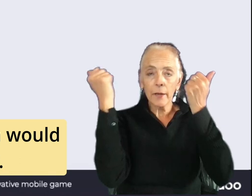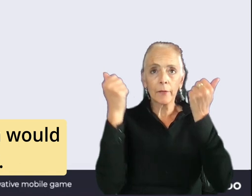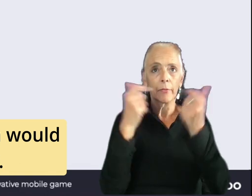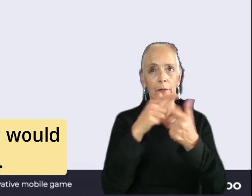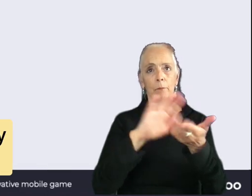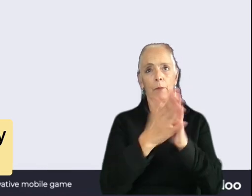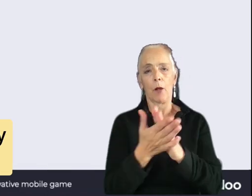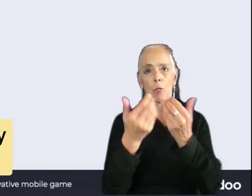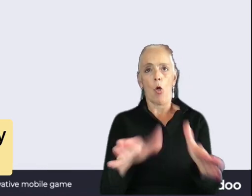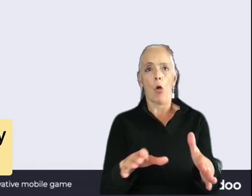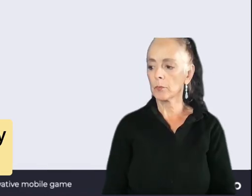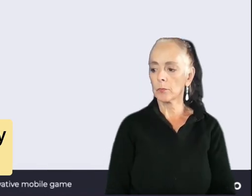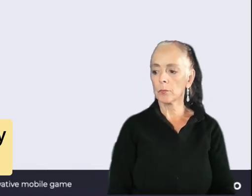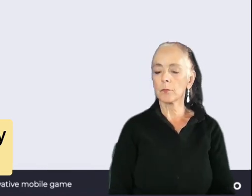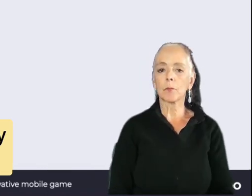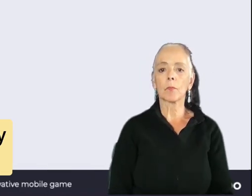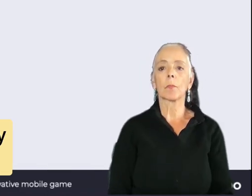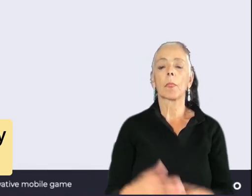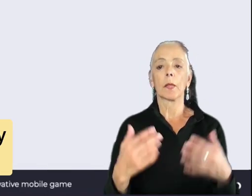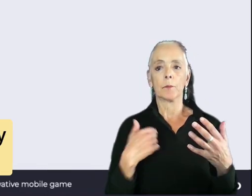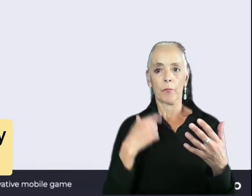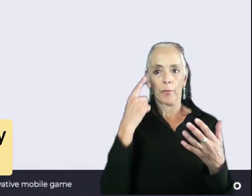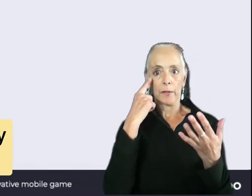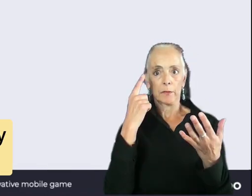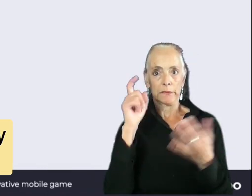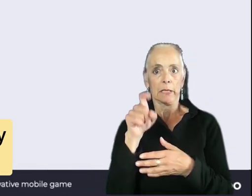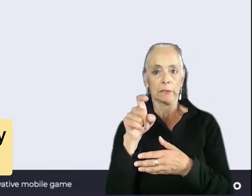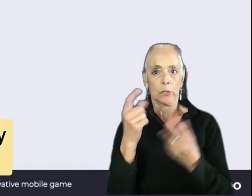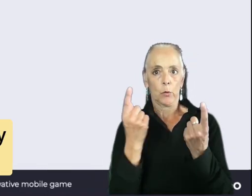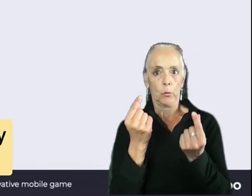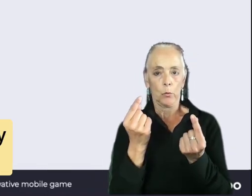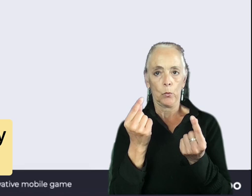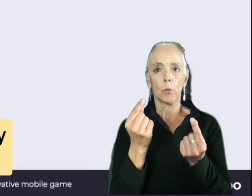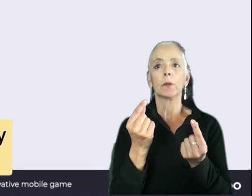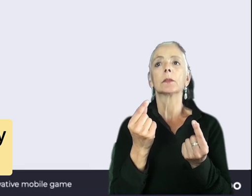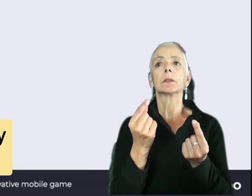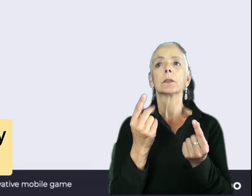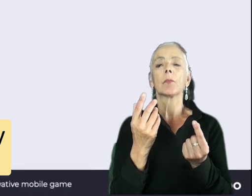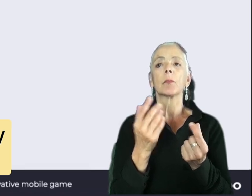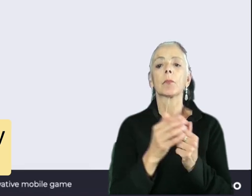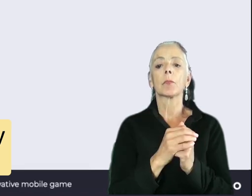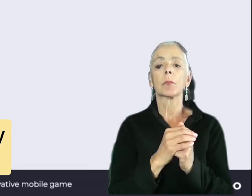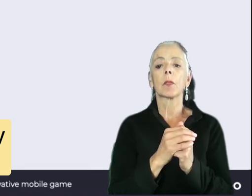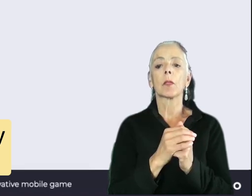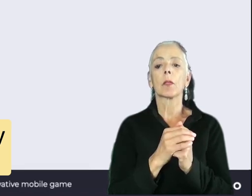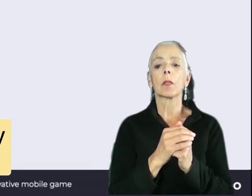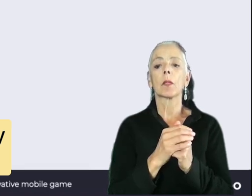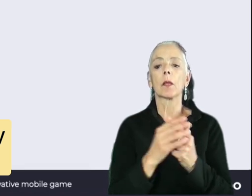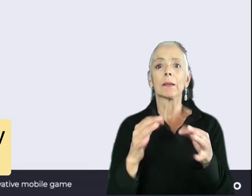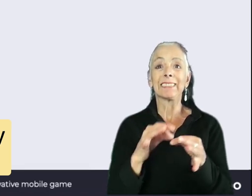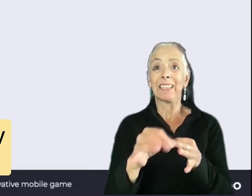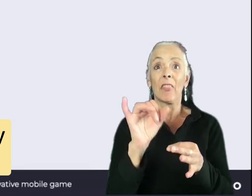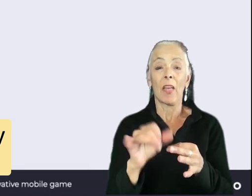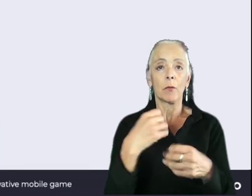to be independent. So while I think it's a very necessary step, it's useless to extend it. It would only make the